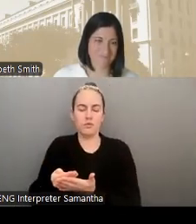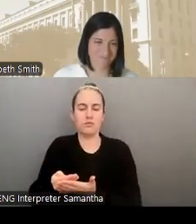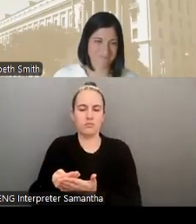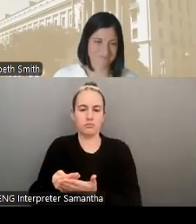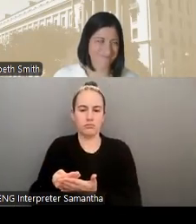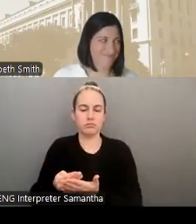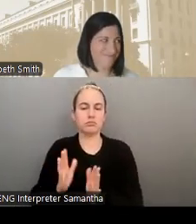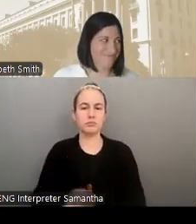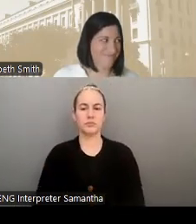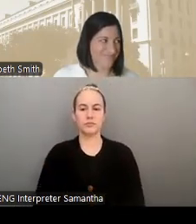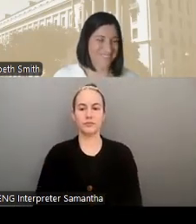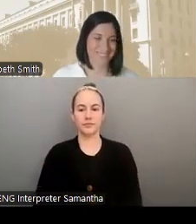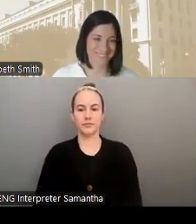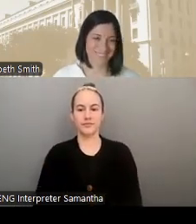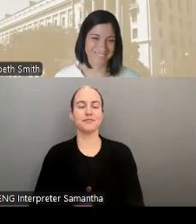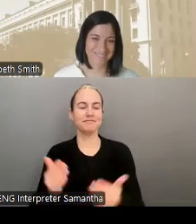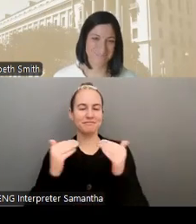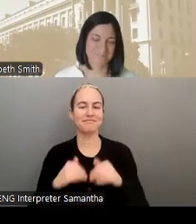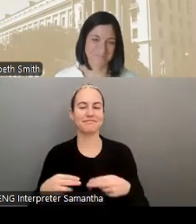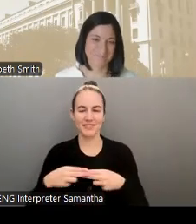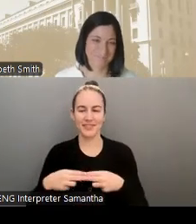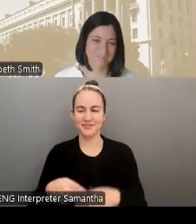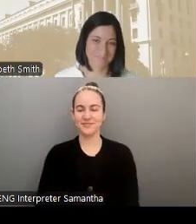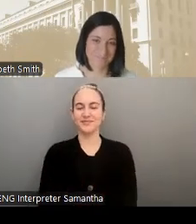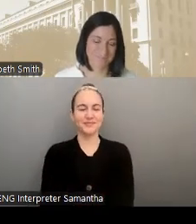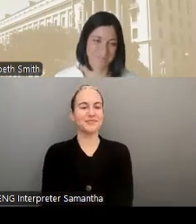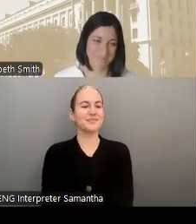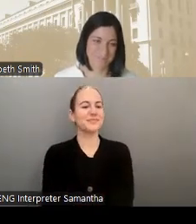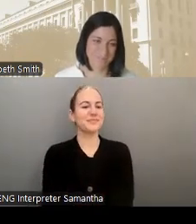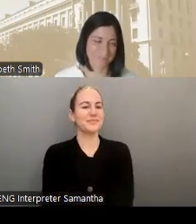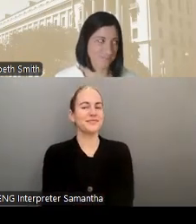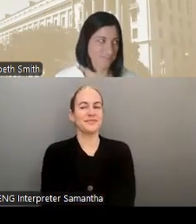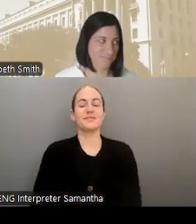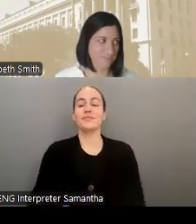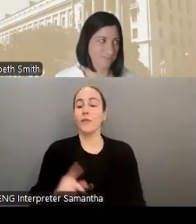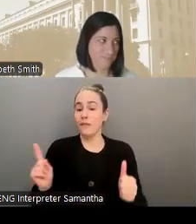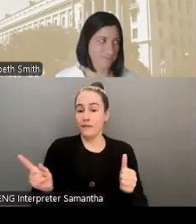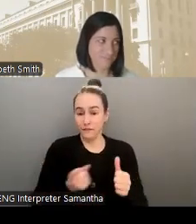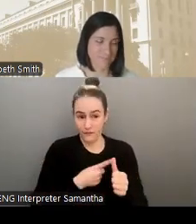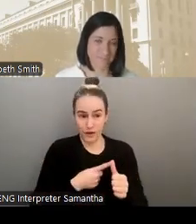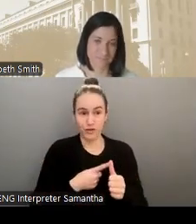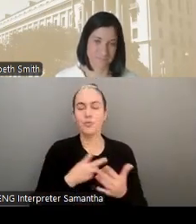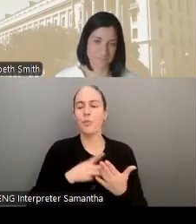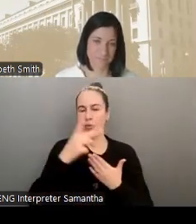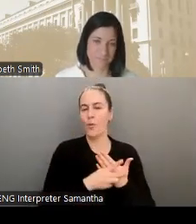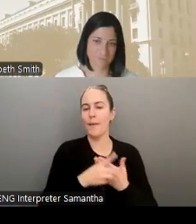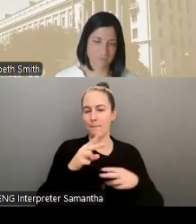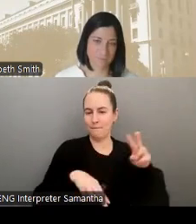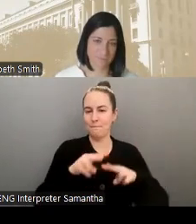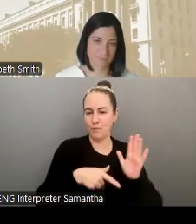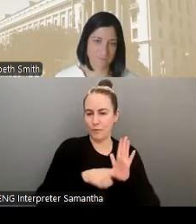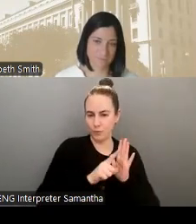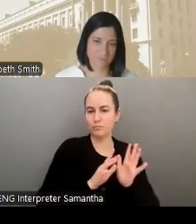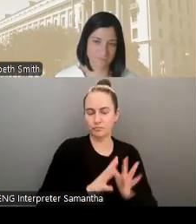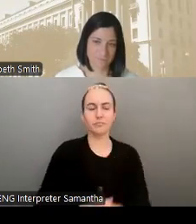Elizabeth, if you don't mind going to the next slide. So first, we're going to discuss the programmatic review. So what are we going